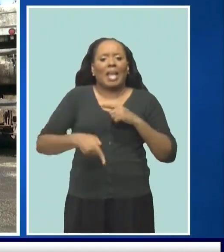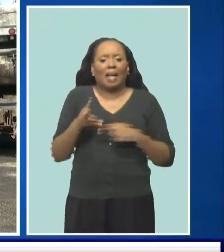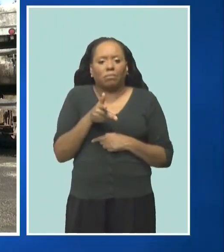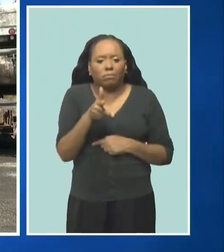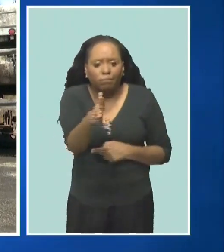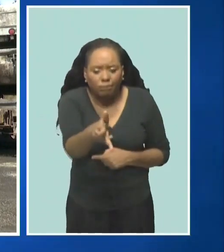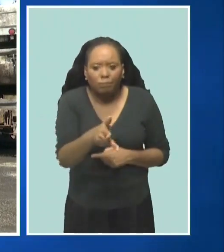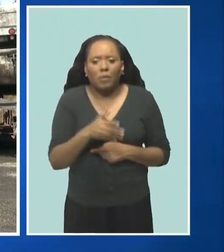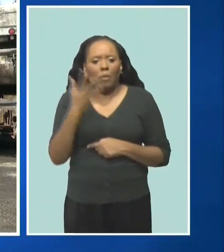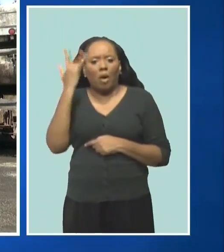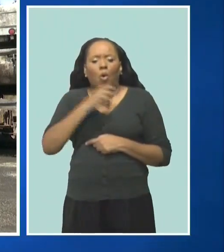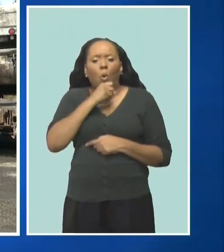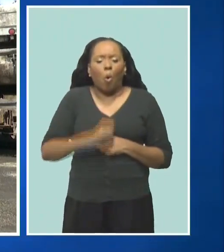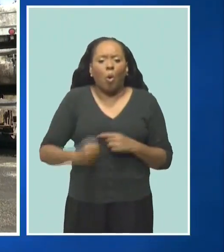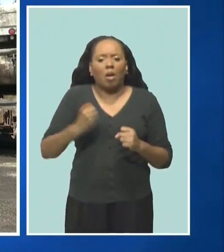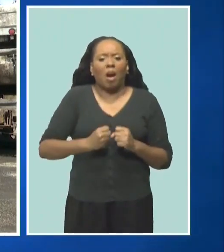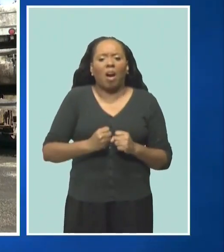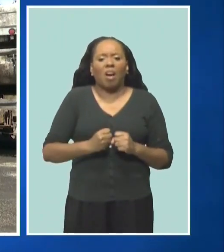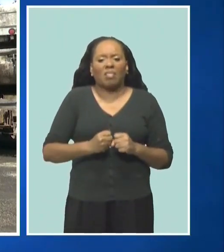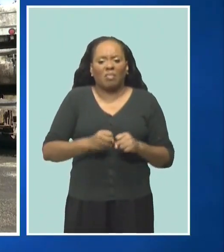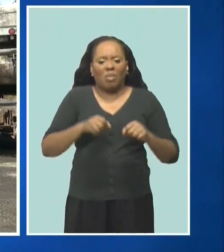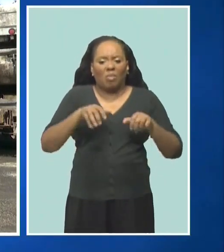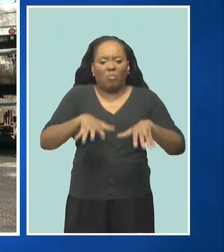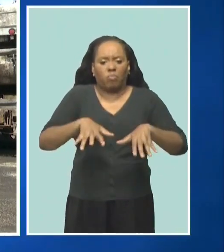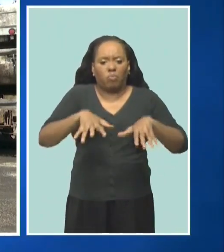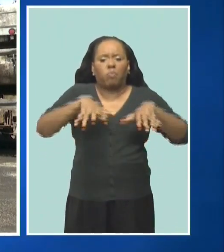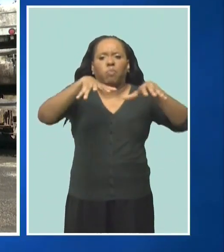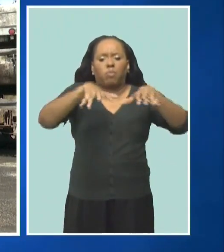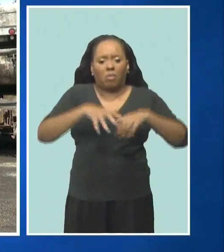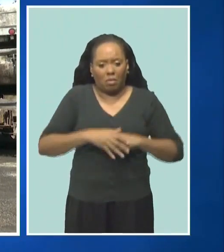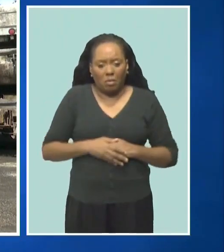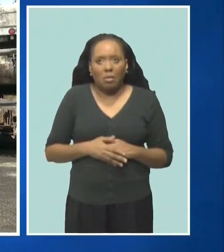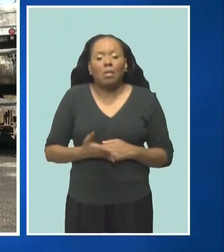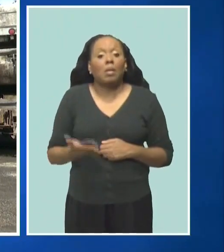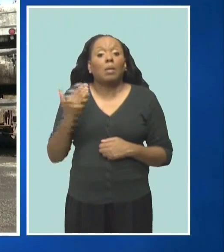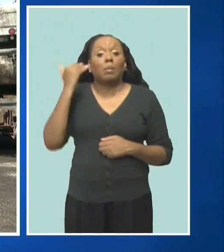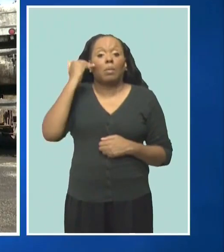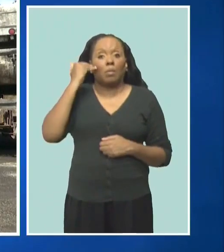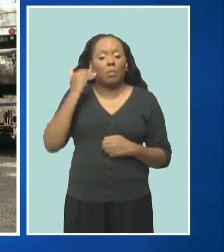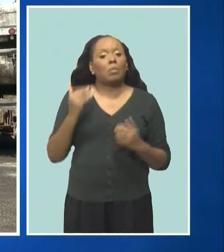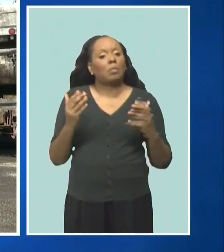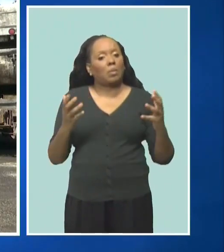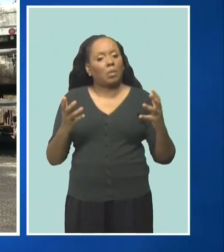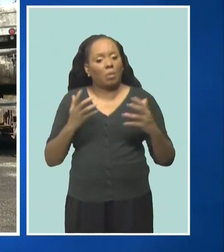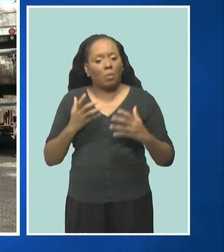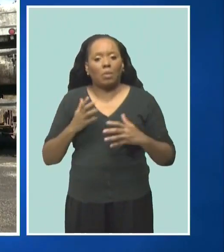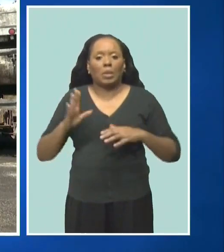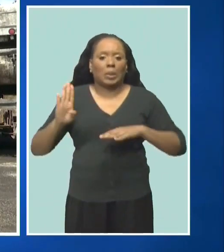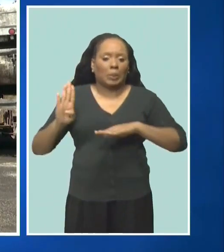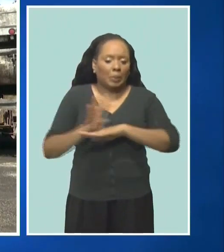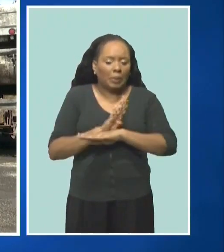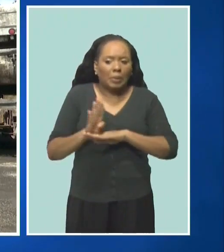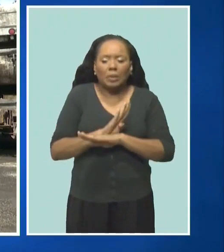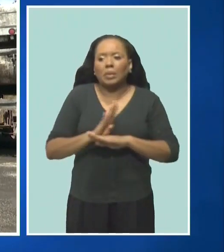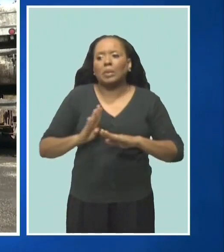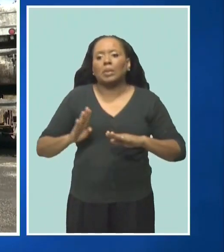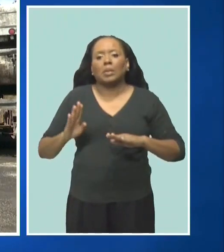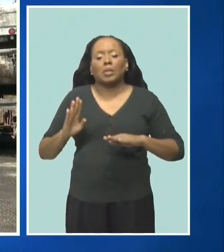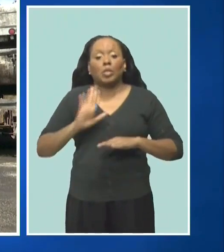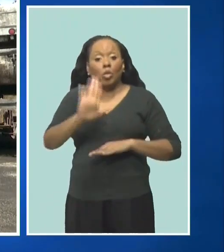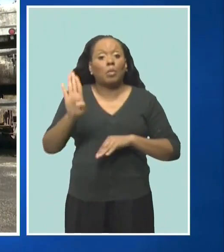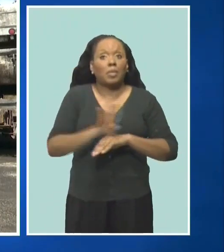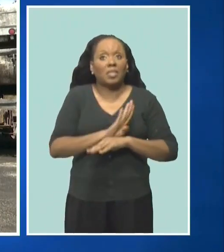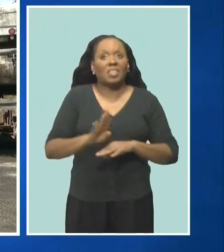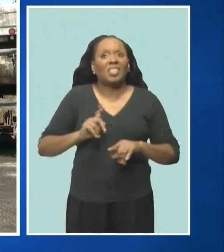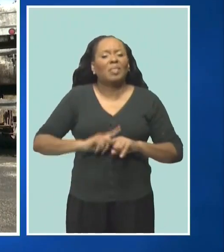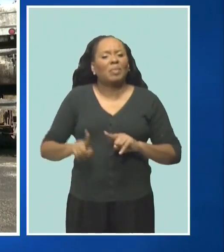are appealing to Barbadians. We know that you want to do business, and we would want you to do business, but also give